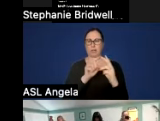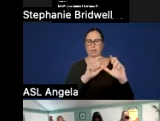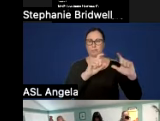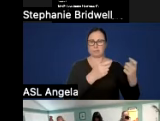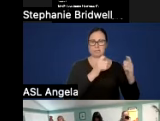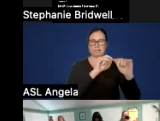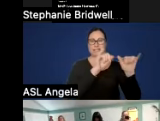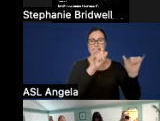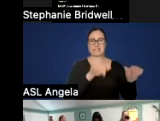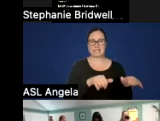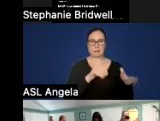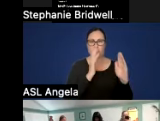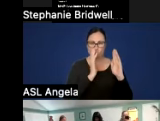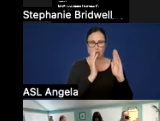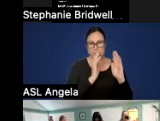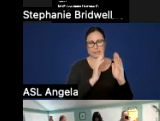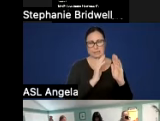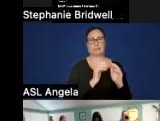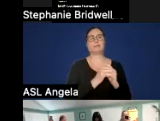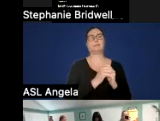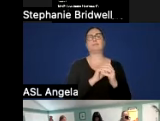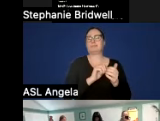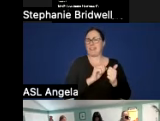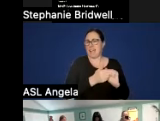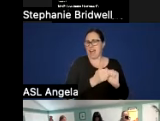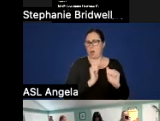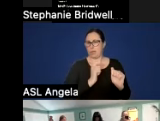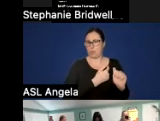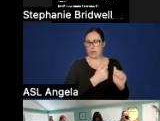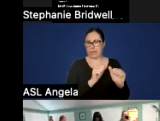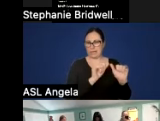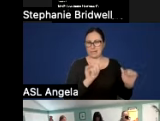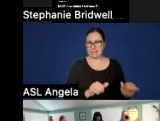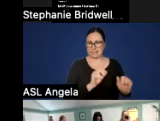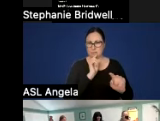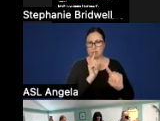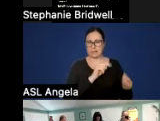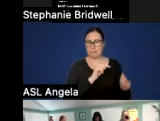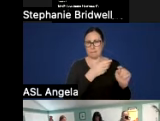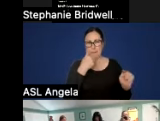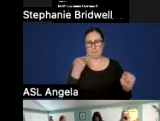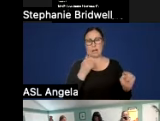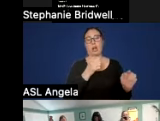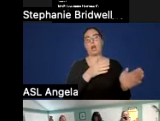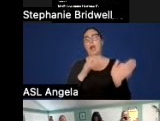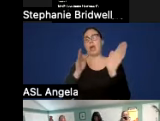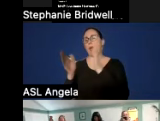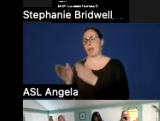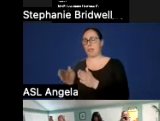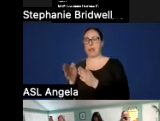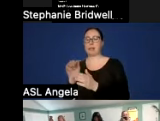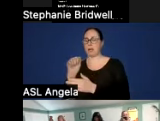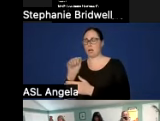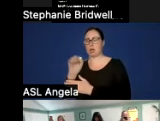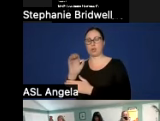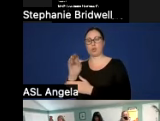big picture about how can we as a system respond better. And then the acute focus is usually like a